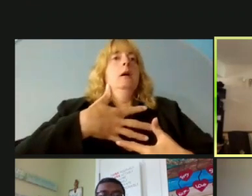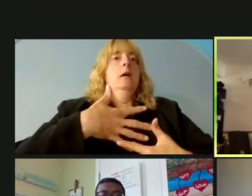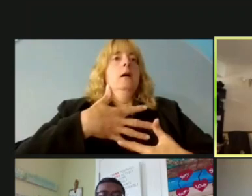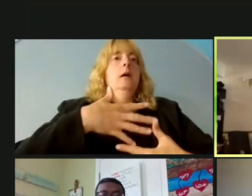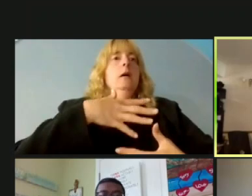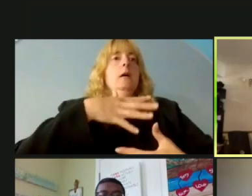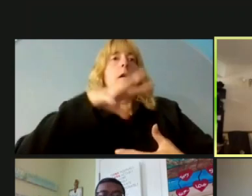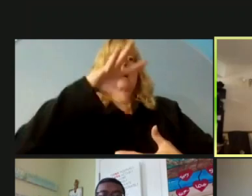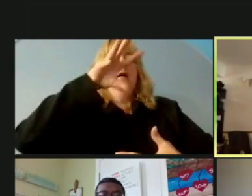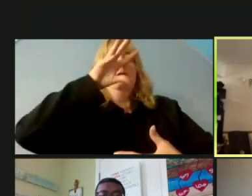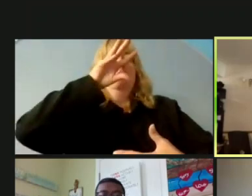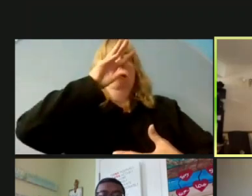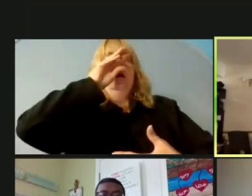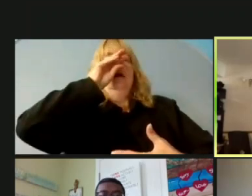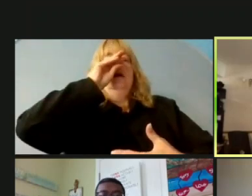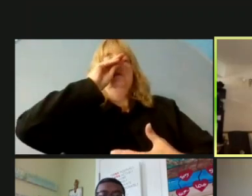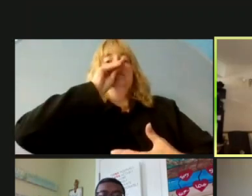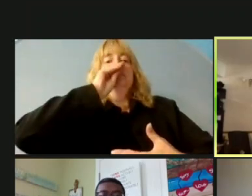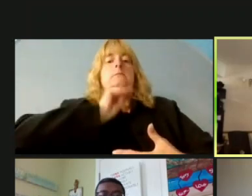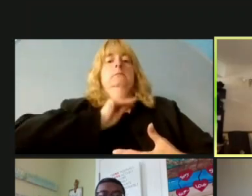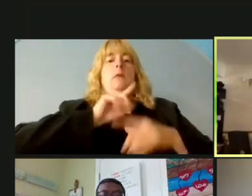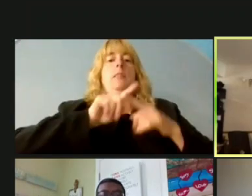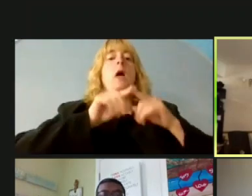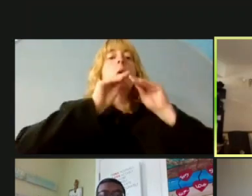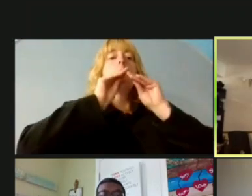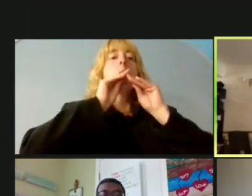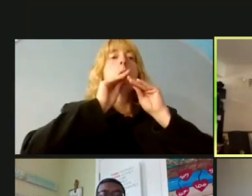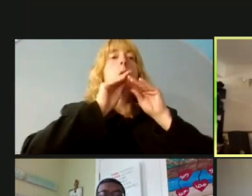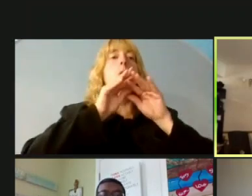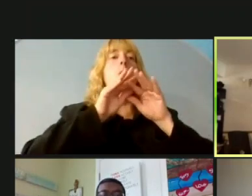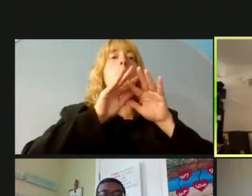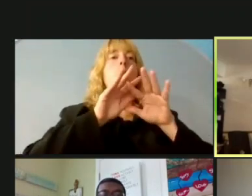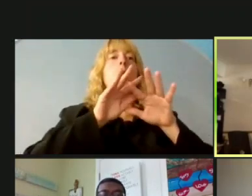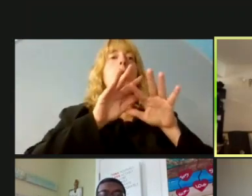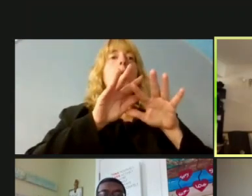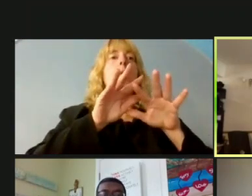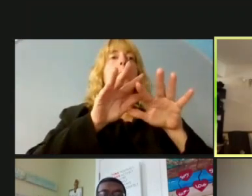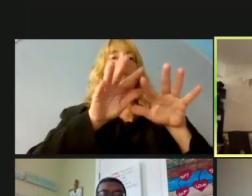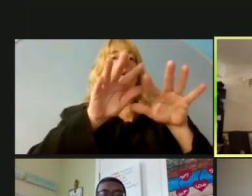And as you exhale, blow it out. Okay.